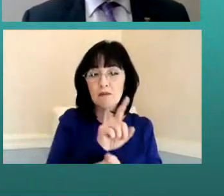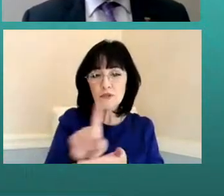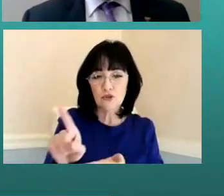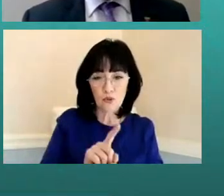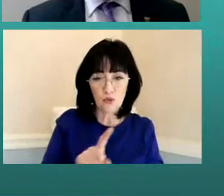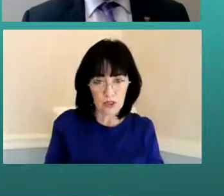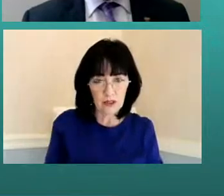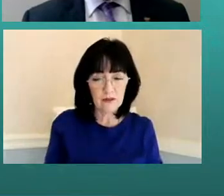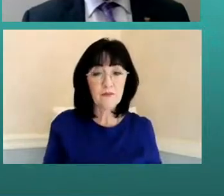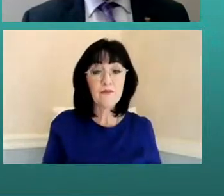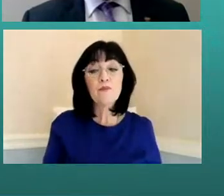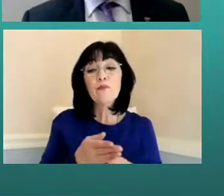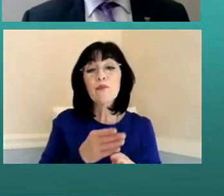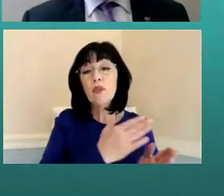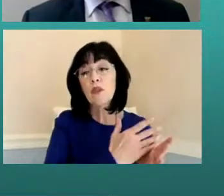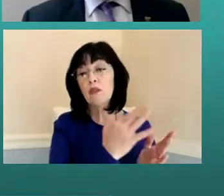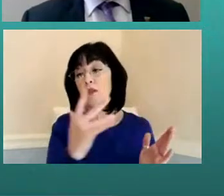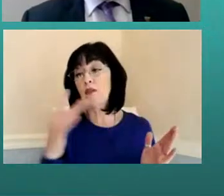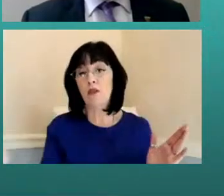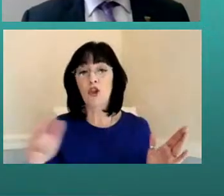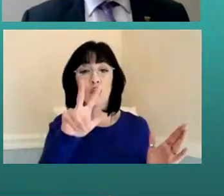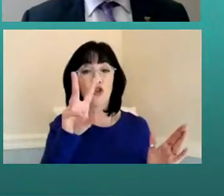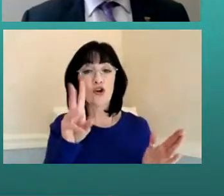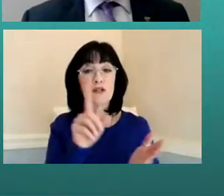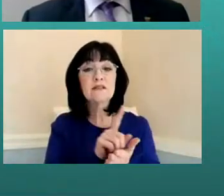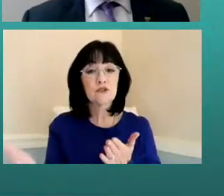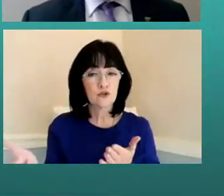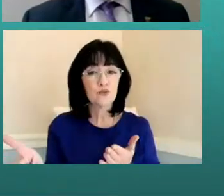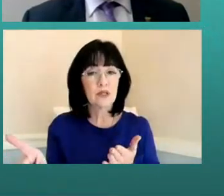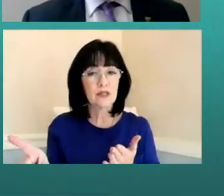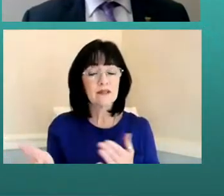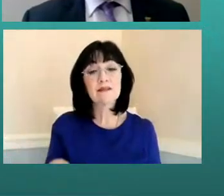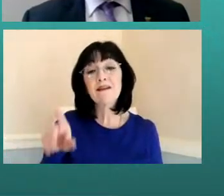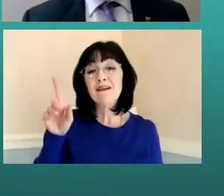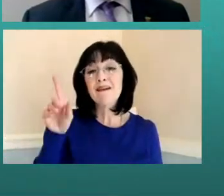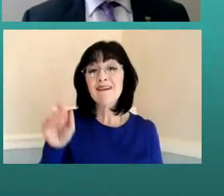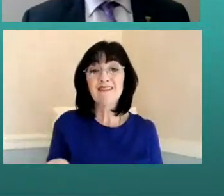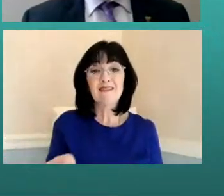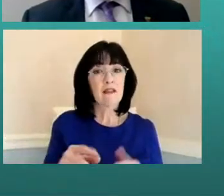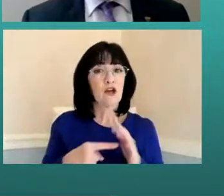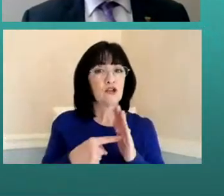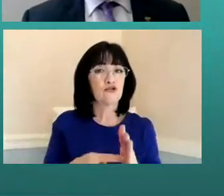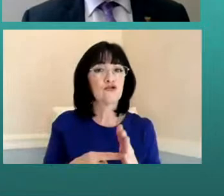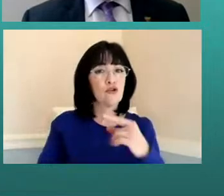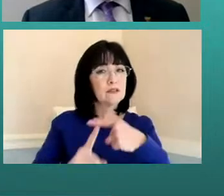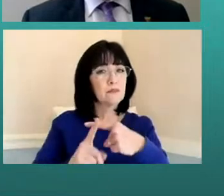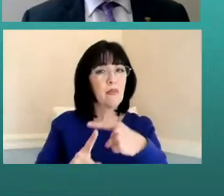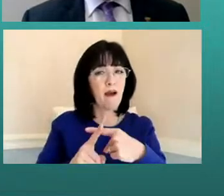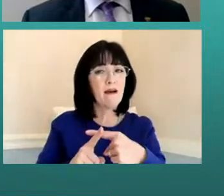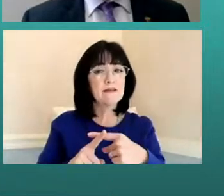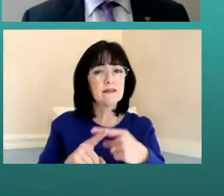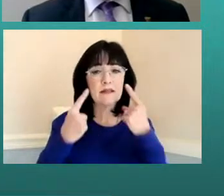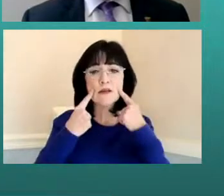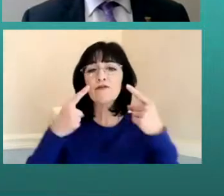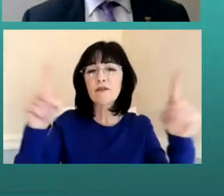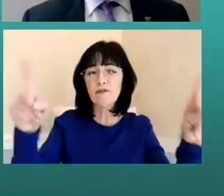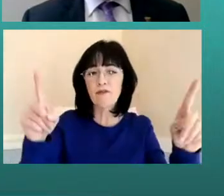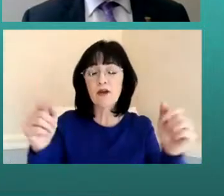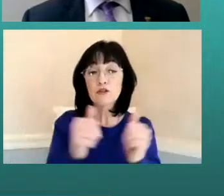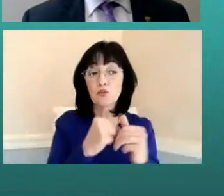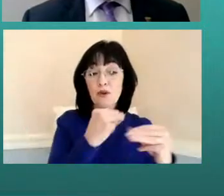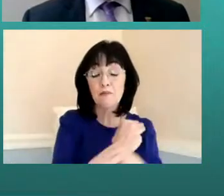weeks, is one of the few school-based interventions with demonstrated large positive effects on both mathematics and reading achievement.